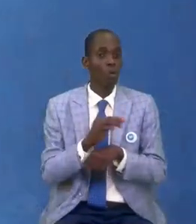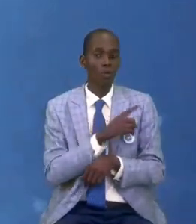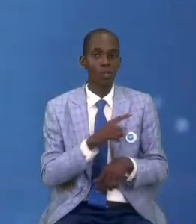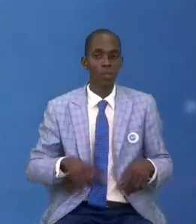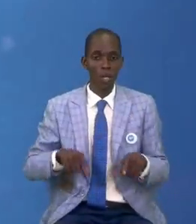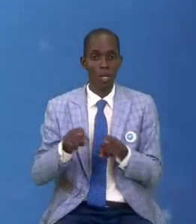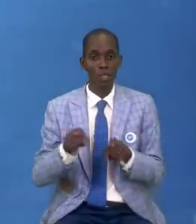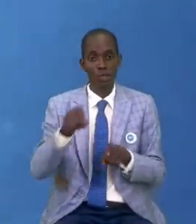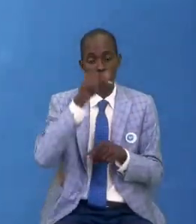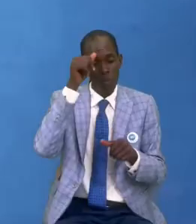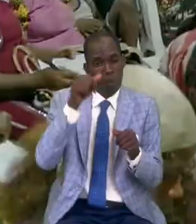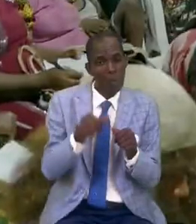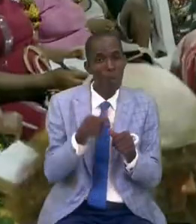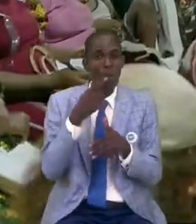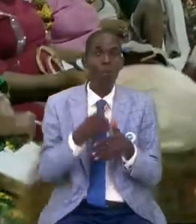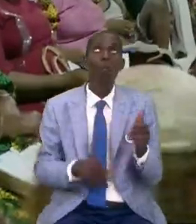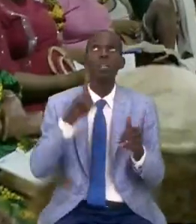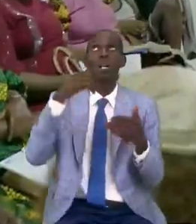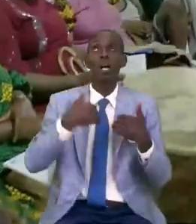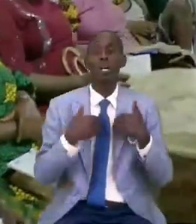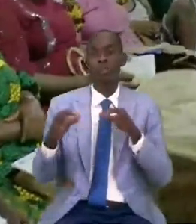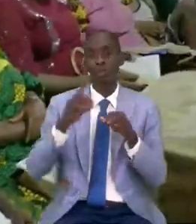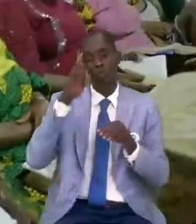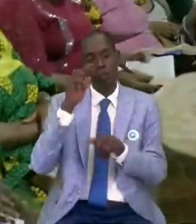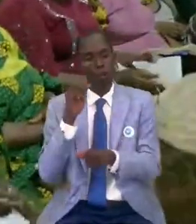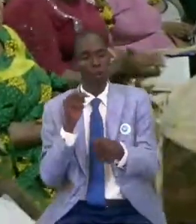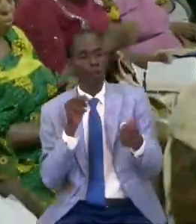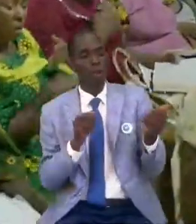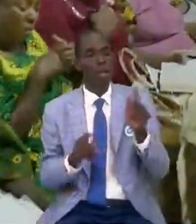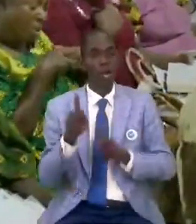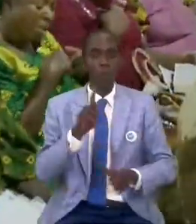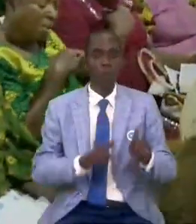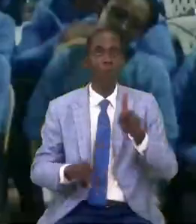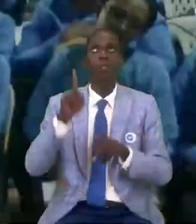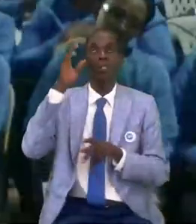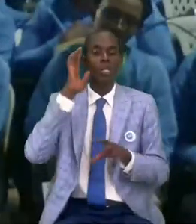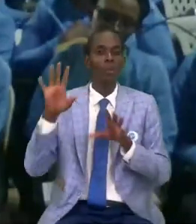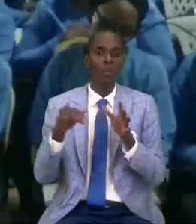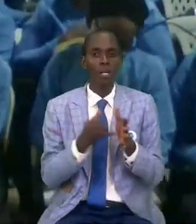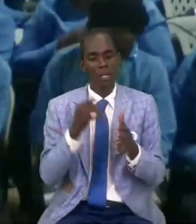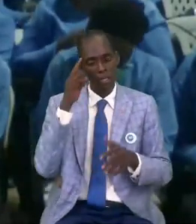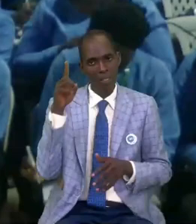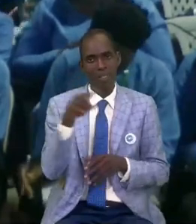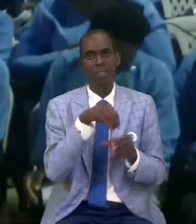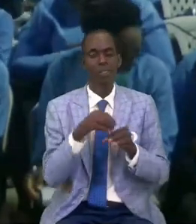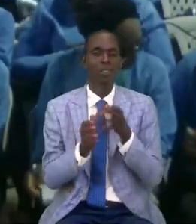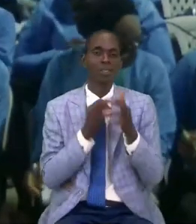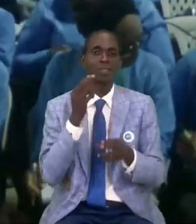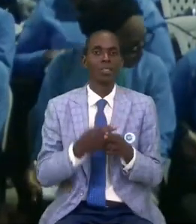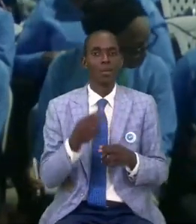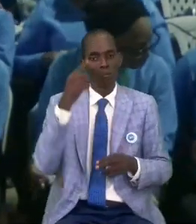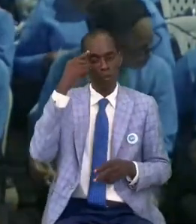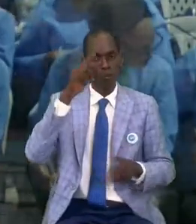will do for you. For me, Isaiah chapter 7